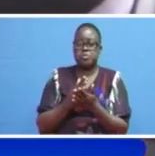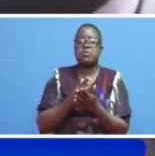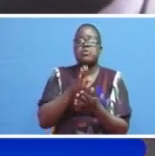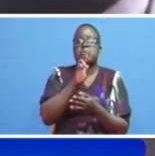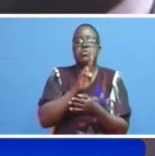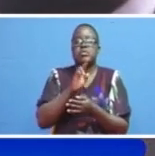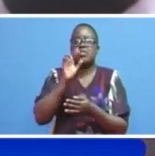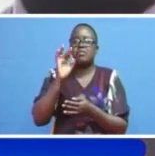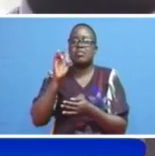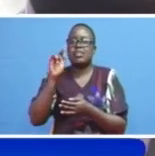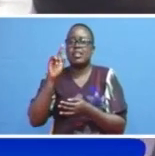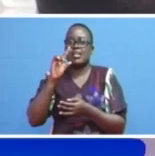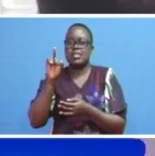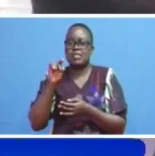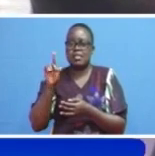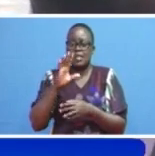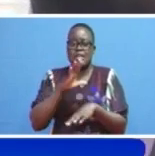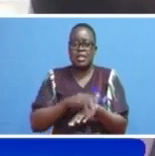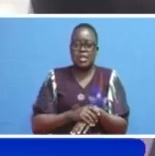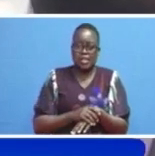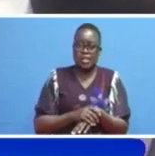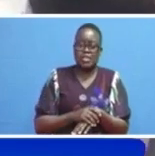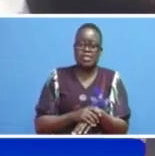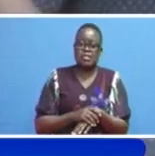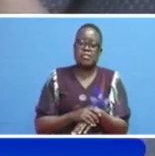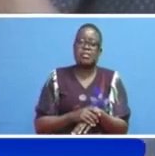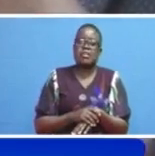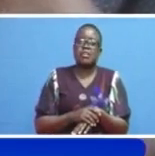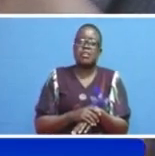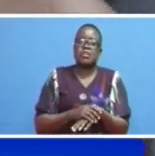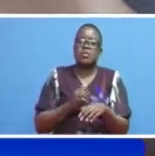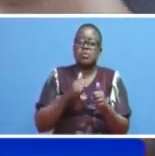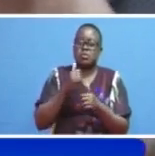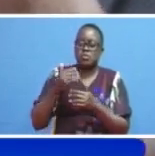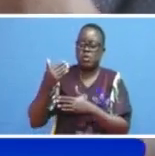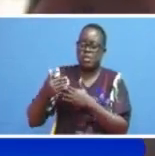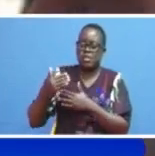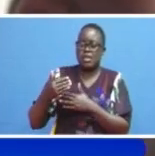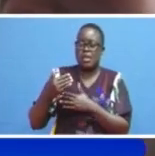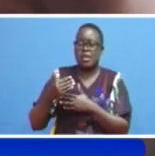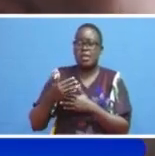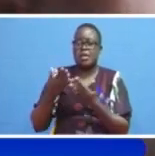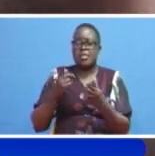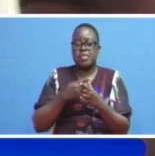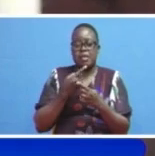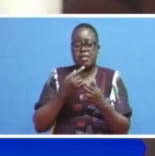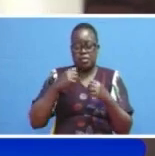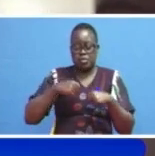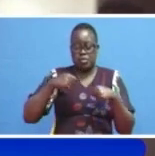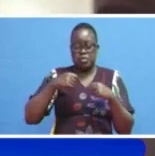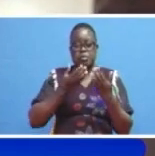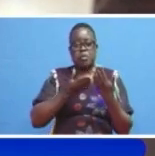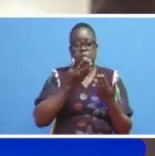kukwata mitalatalela ya ile kuma kwa mwavisa maikumbi ya liu ya serikali ila yeva kuvena mo na vala ingi mwavisa ama ikumbi ya